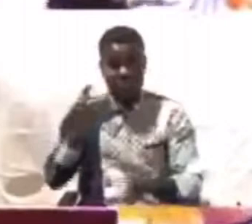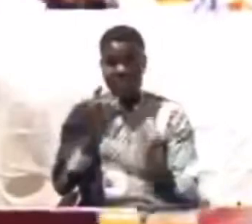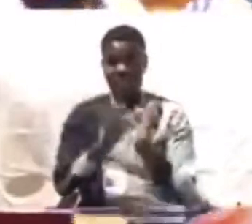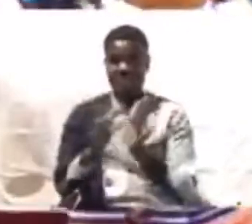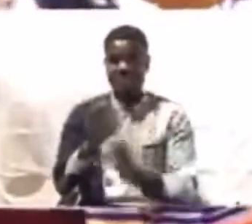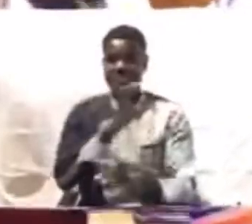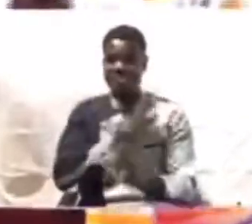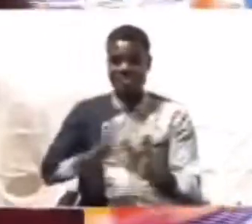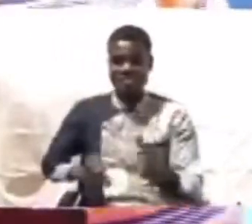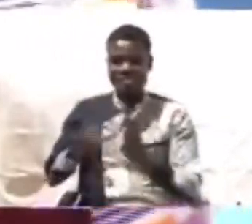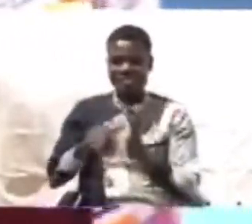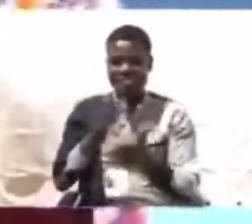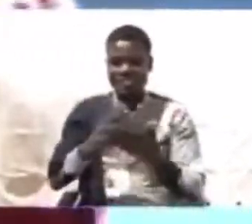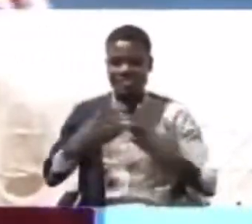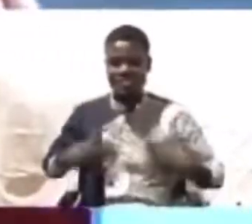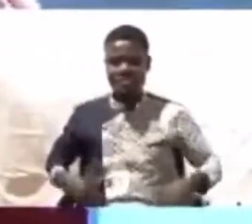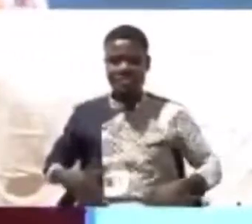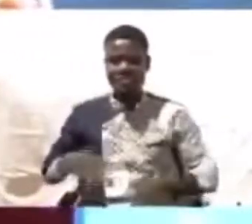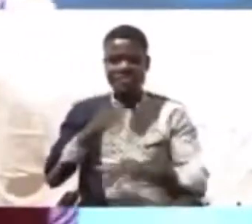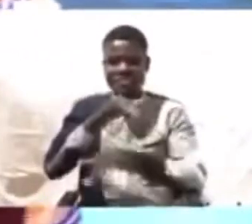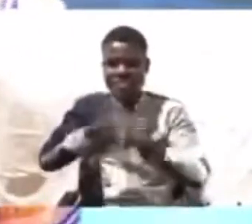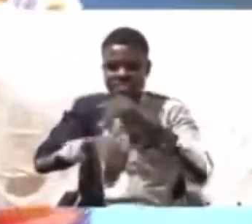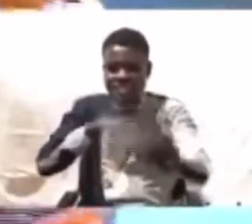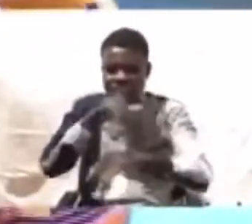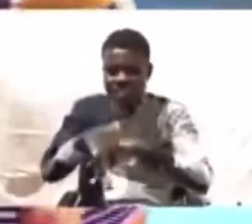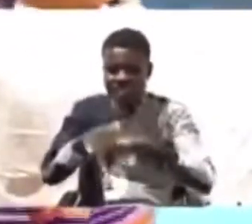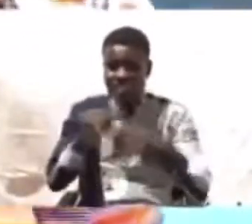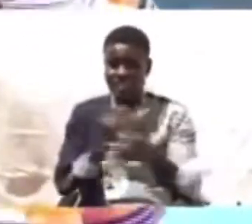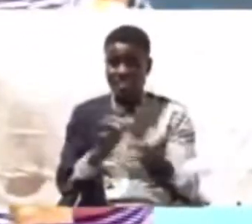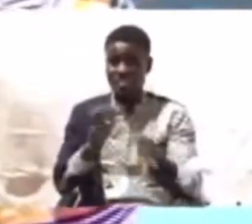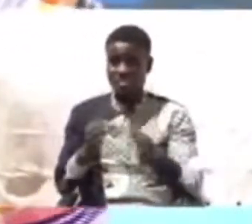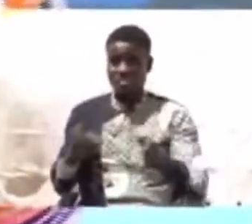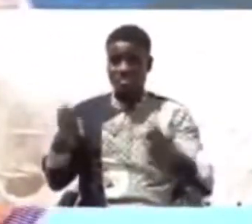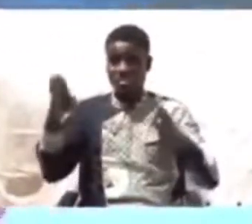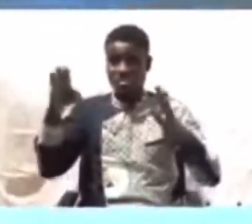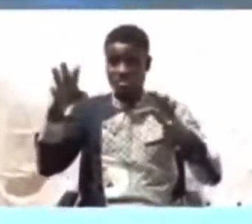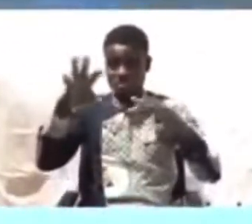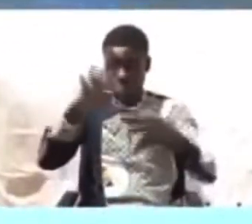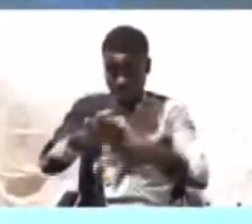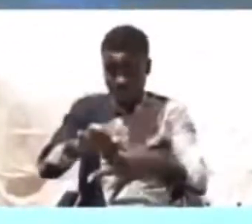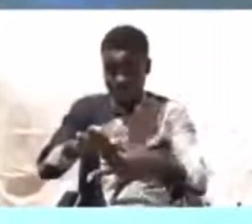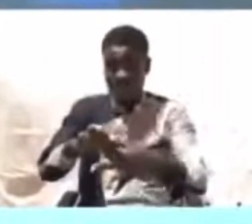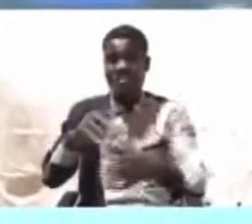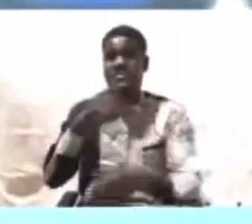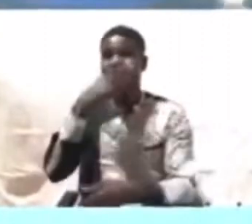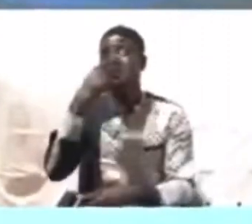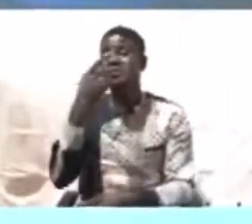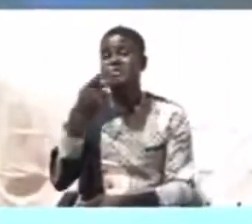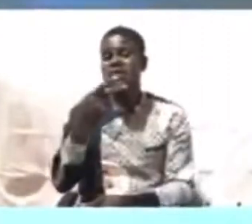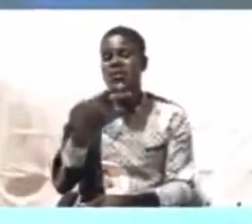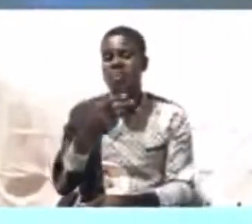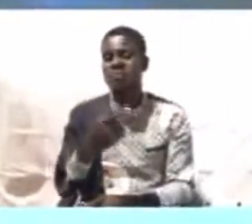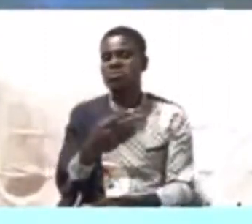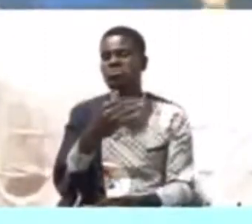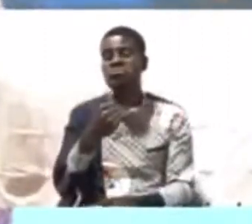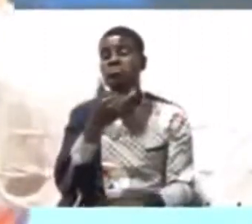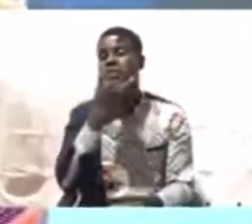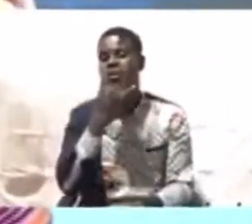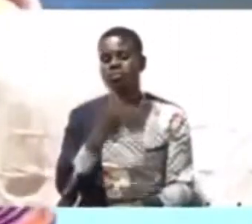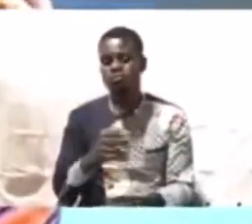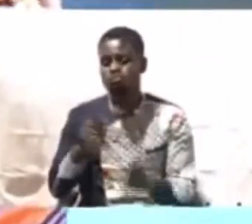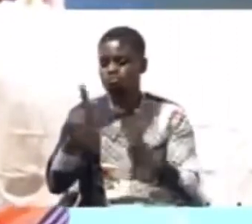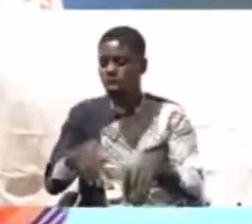udunhum ko wa udunhum ma Yesu a so okwaje na abusia na Pentecost abusia ko na watu hu agwa enye no